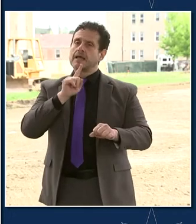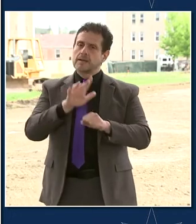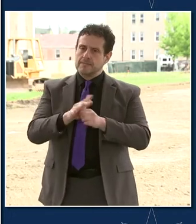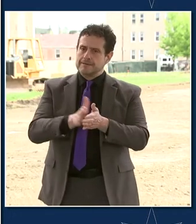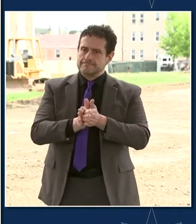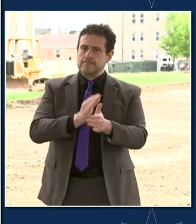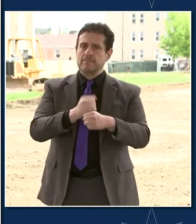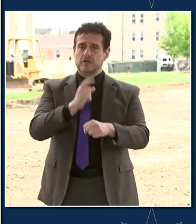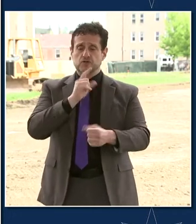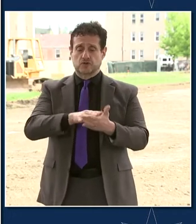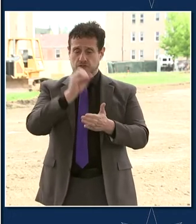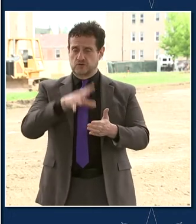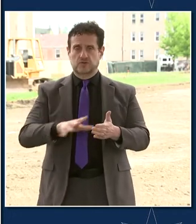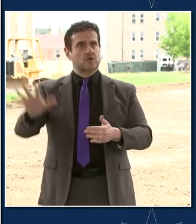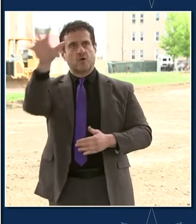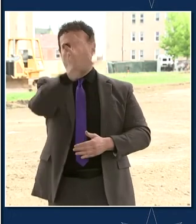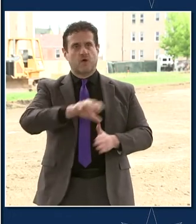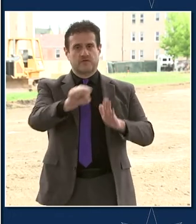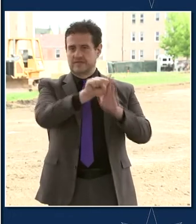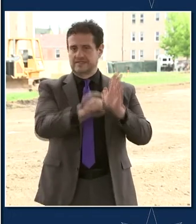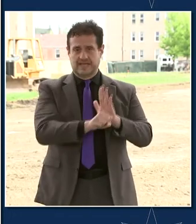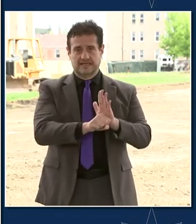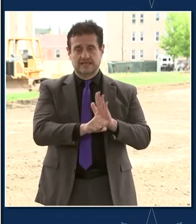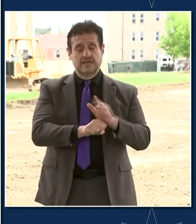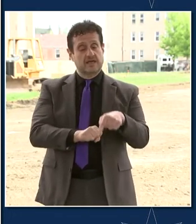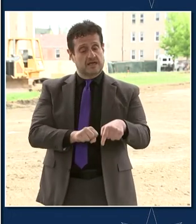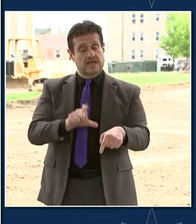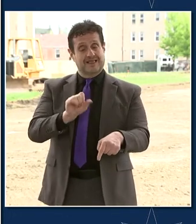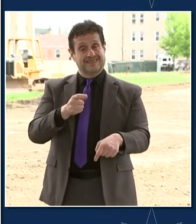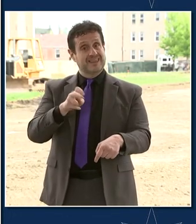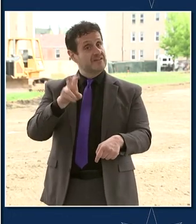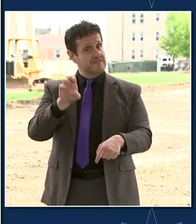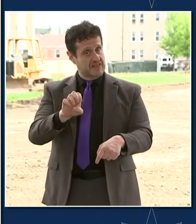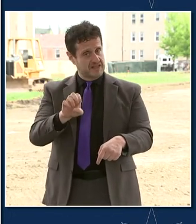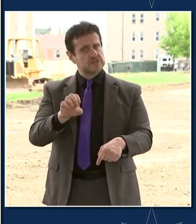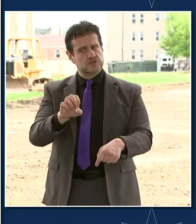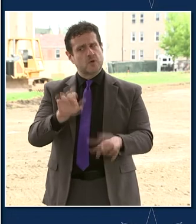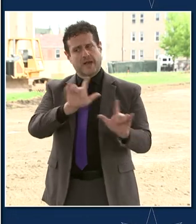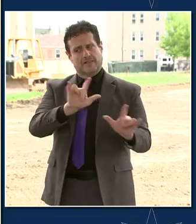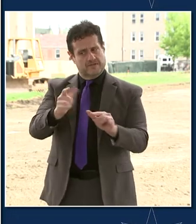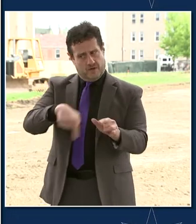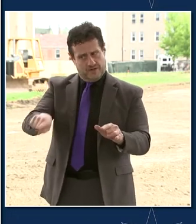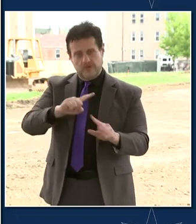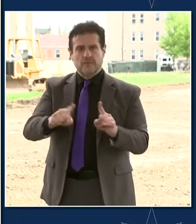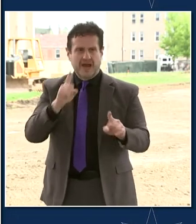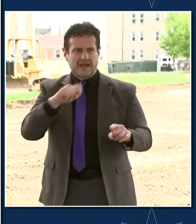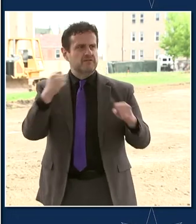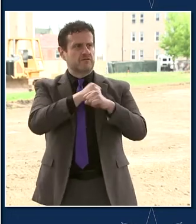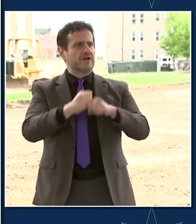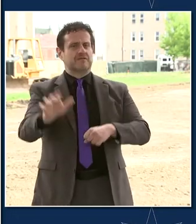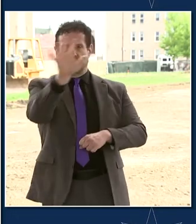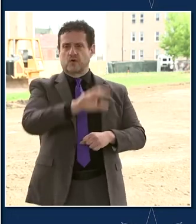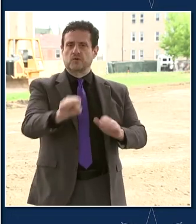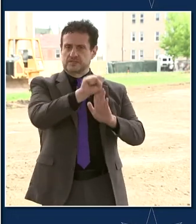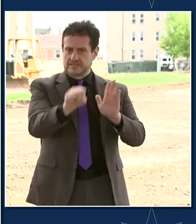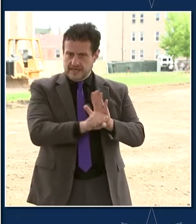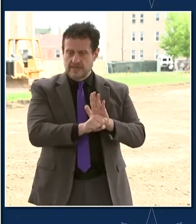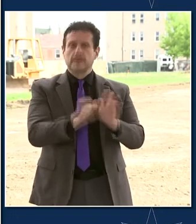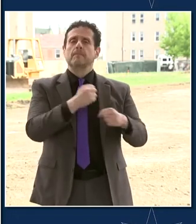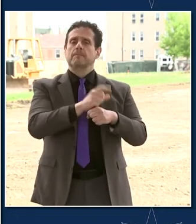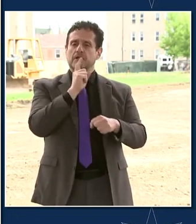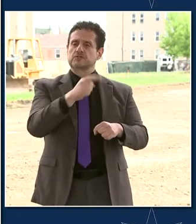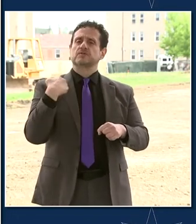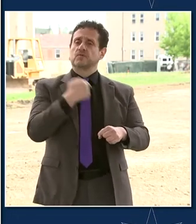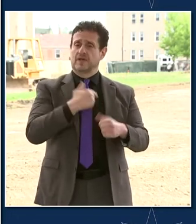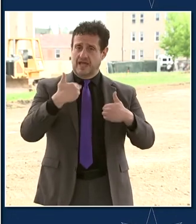corner of the state, not just Little Village, I love y'all, but I gotta fight for everybody, have the opportunity that we have in this moment, and that's